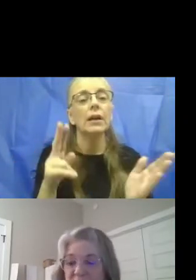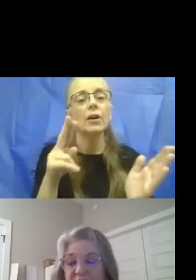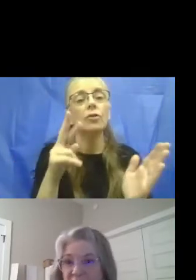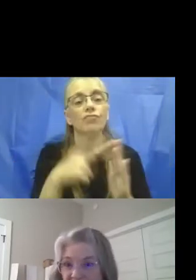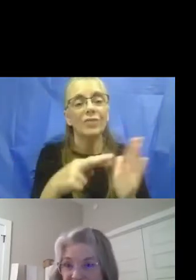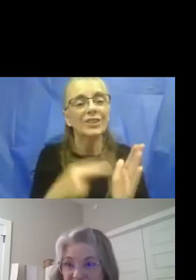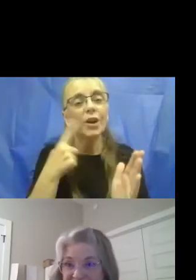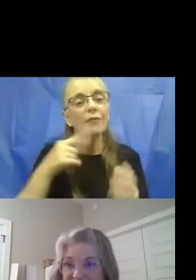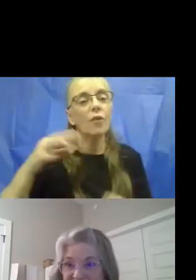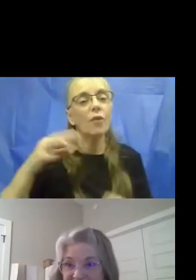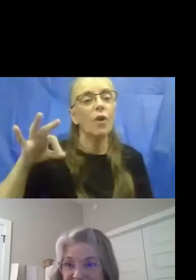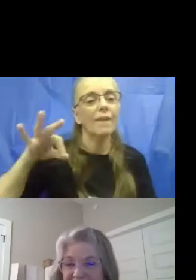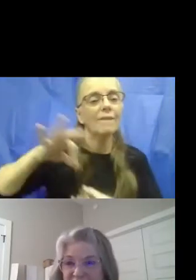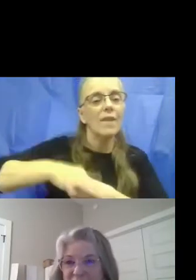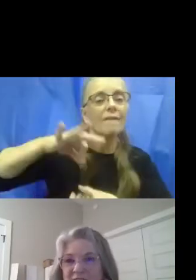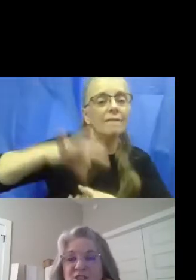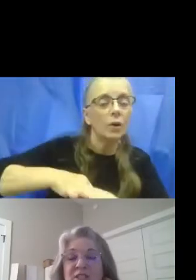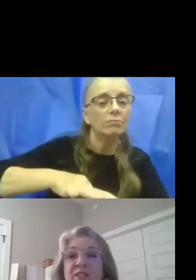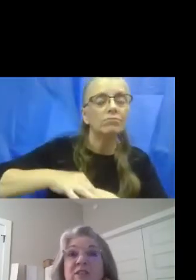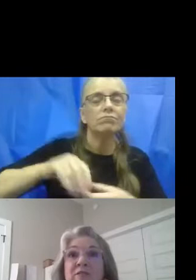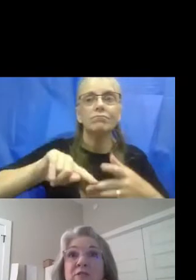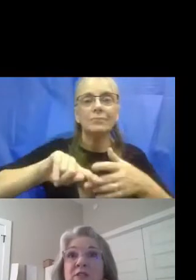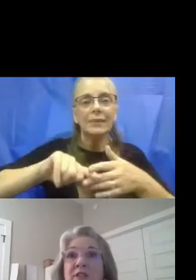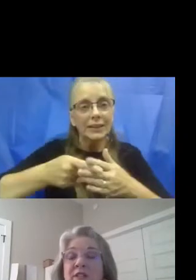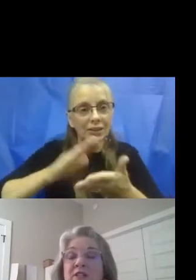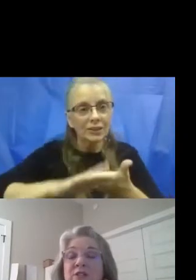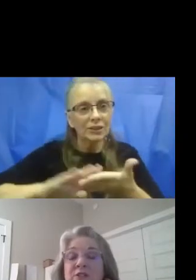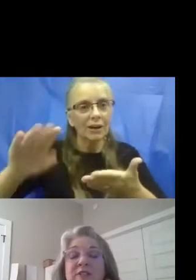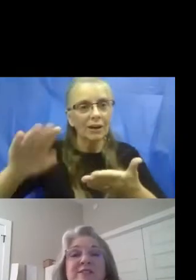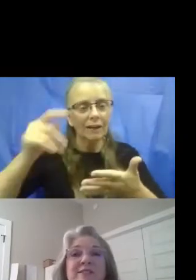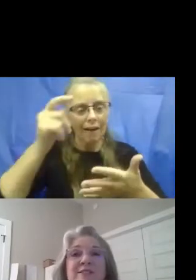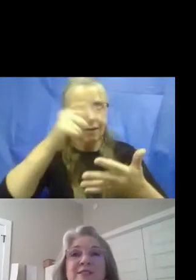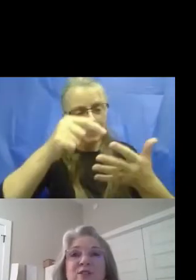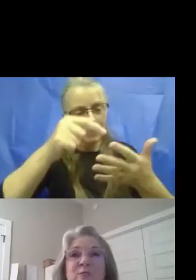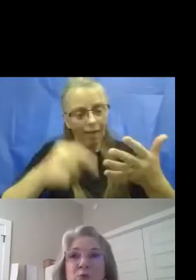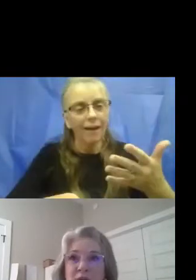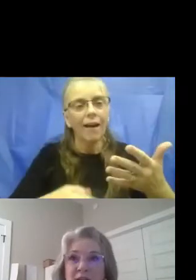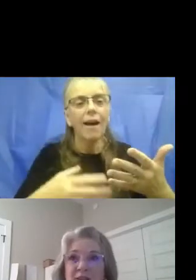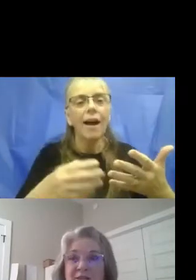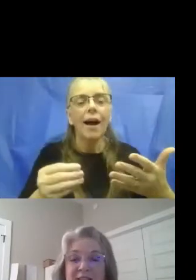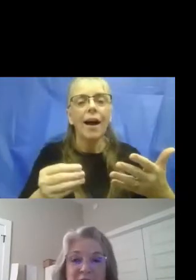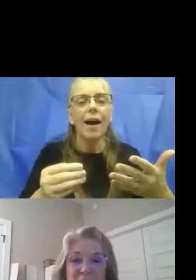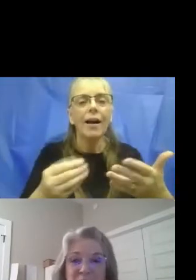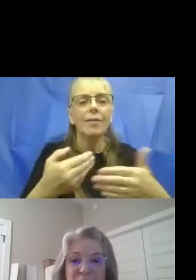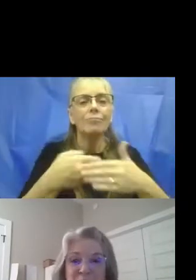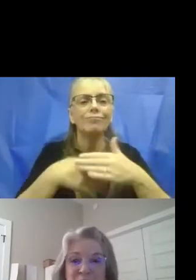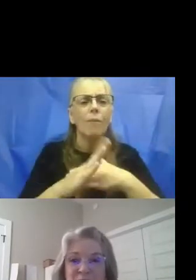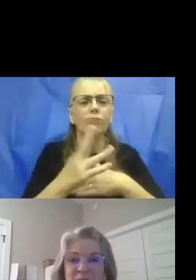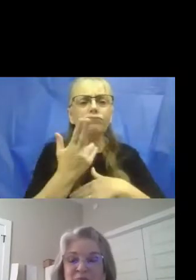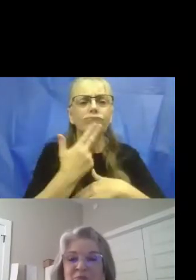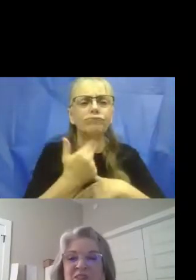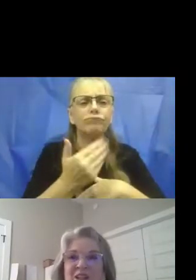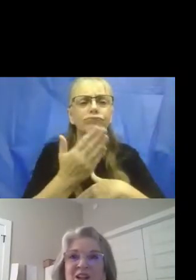She started college classes. And she delivered the cutest little boy, Leo.